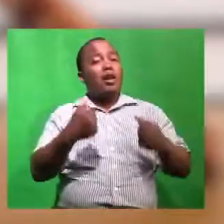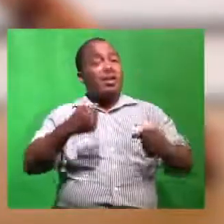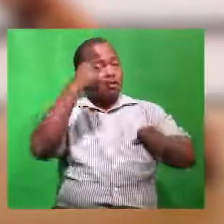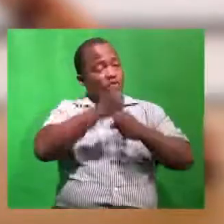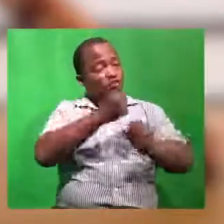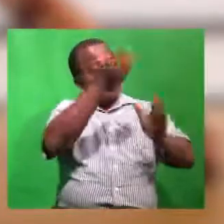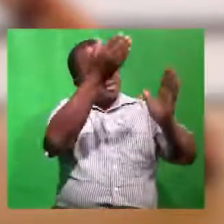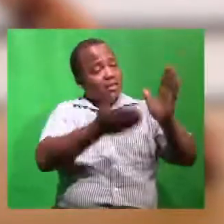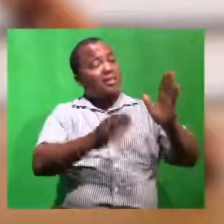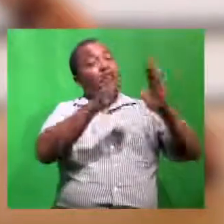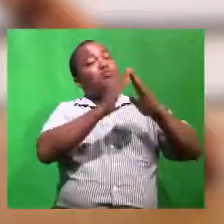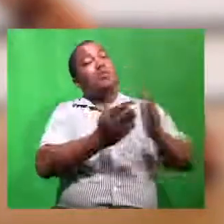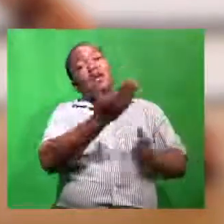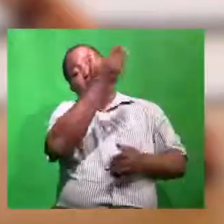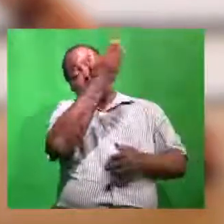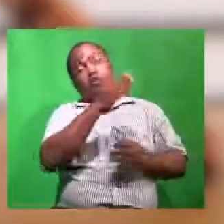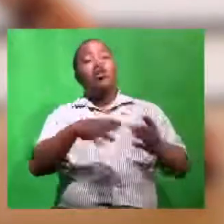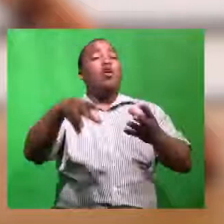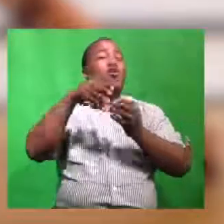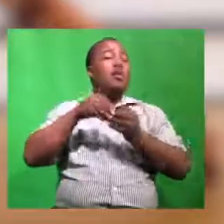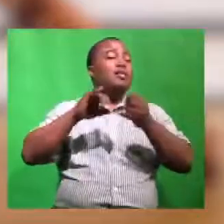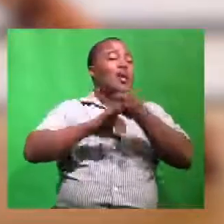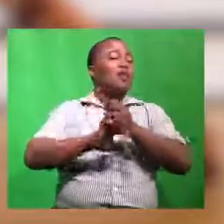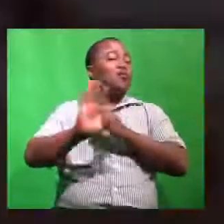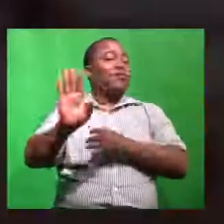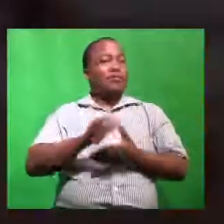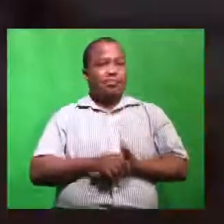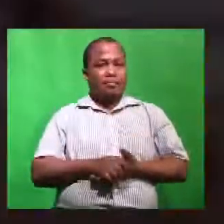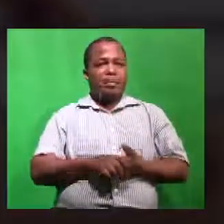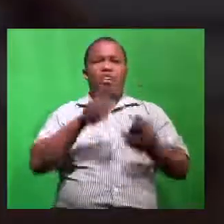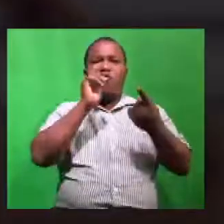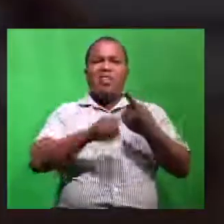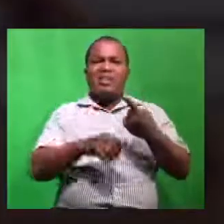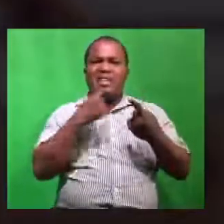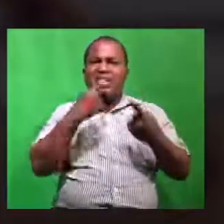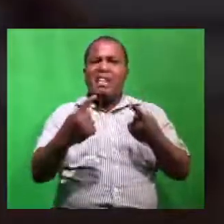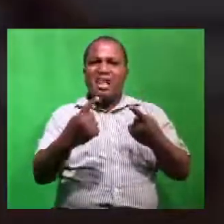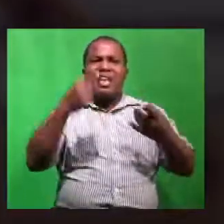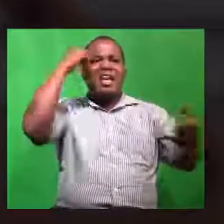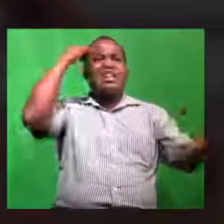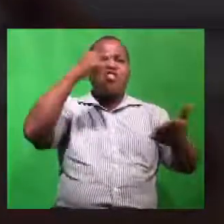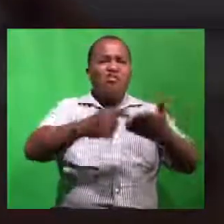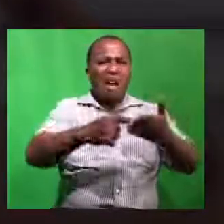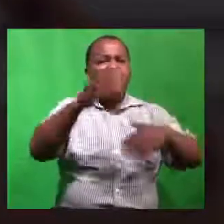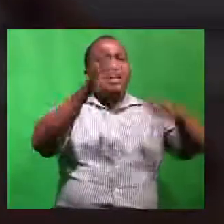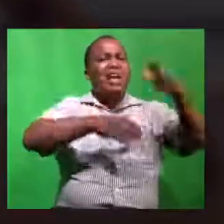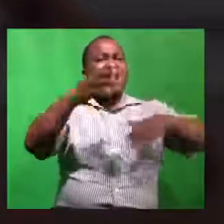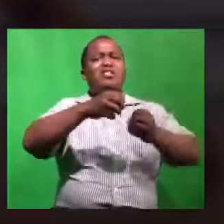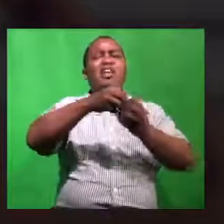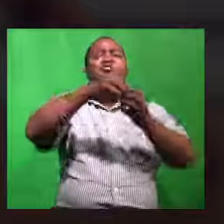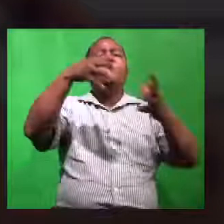this task at your home and with your friends. The first question said that define cultural